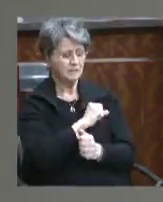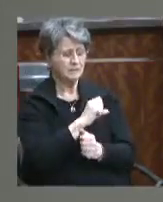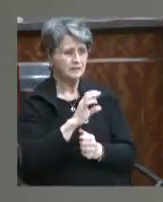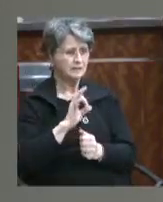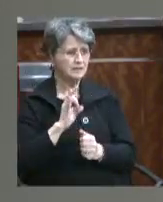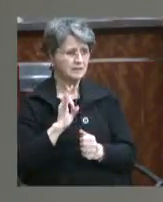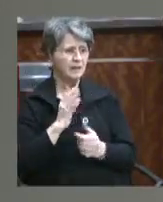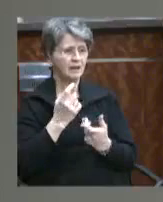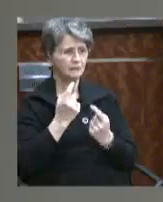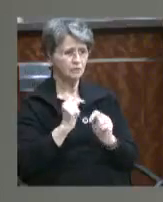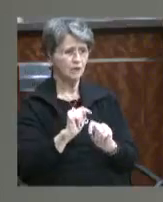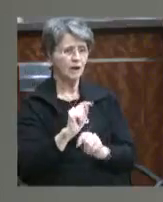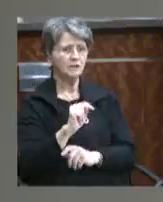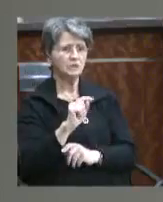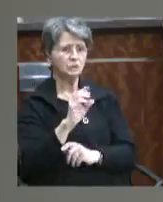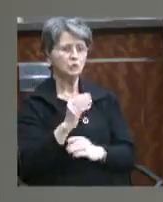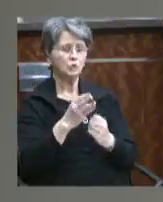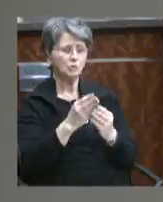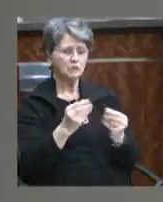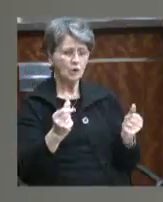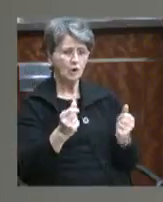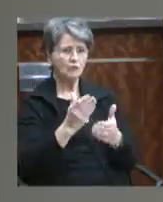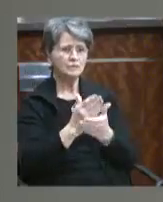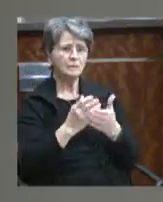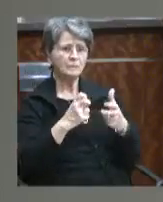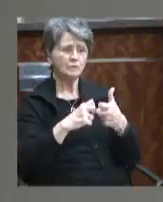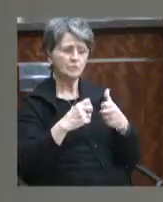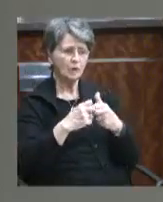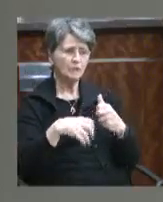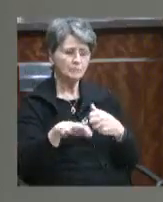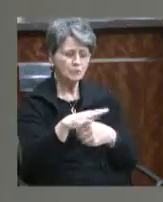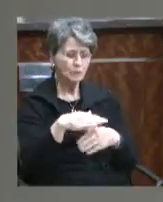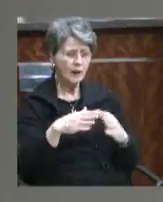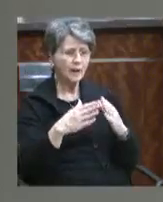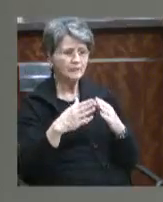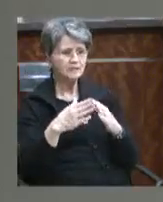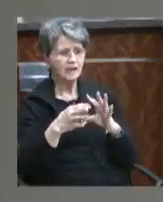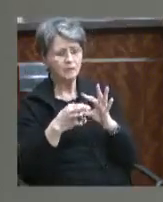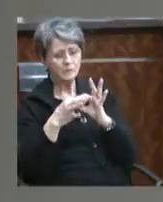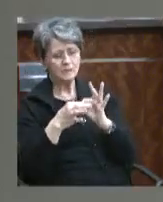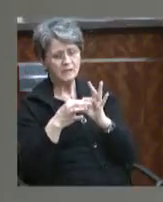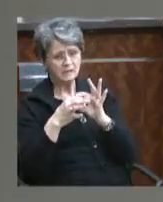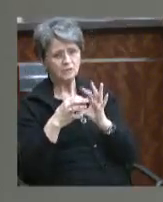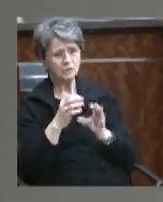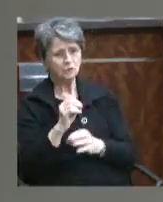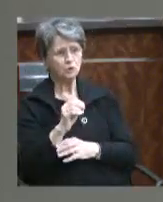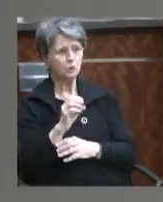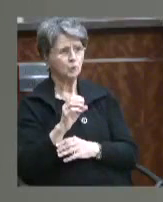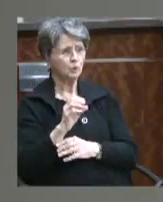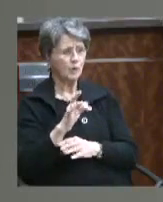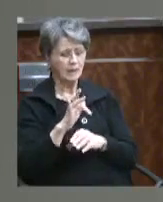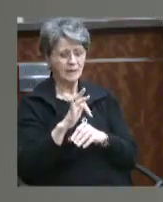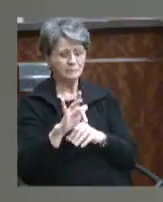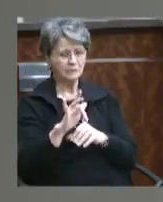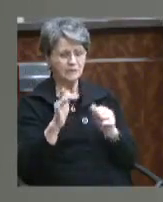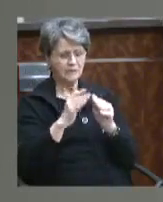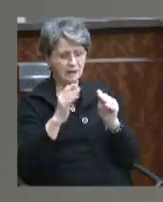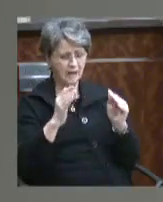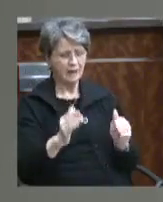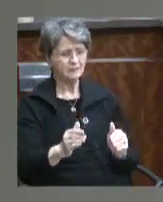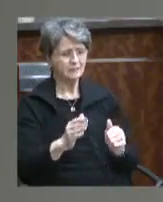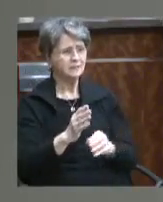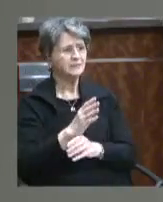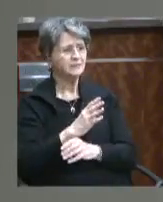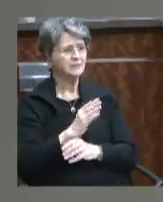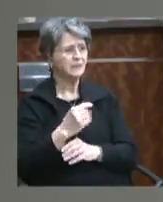trying to resolve some of the issues around town dealing with abandoned and blighted houses. We are coming